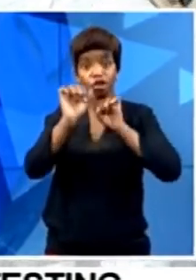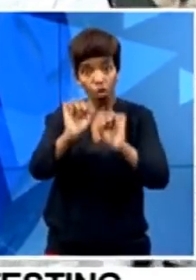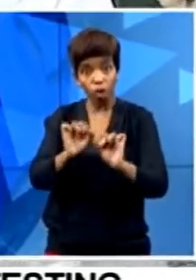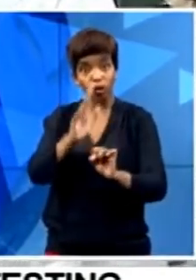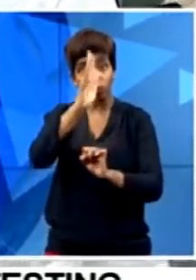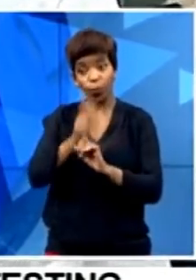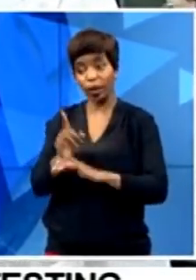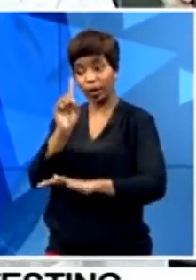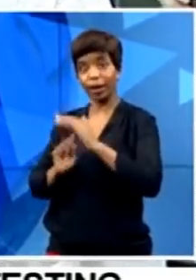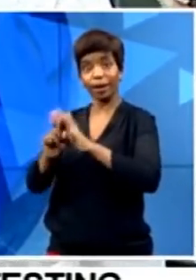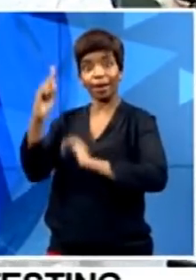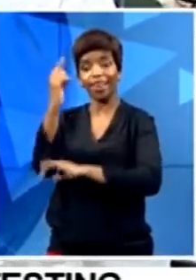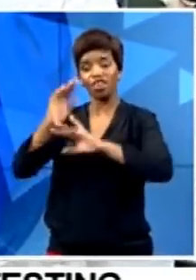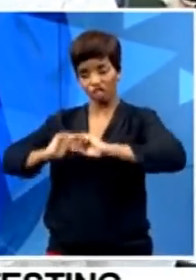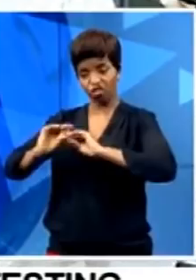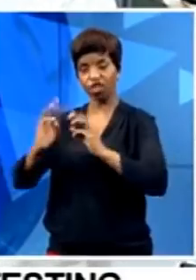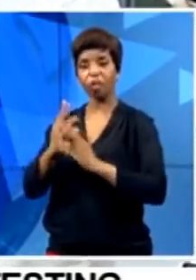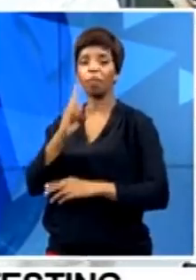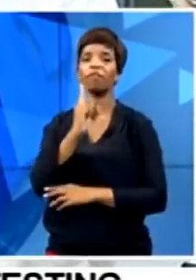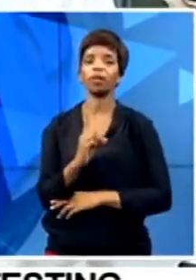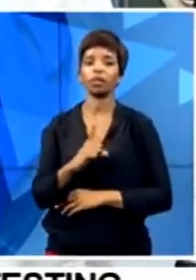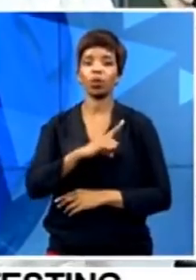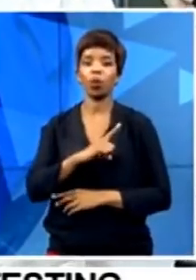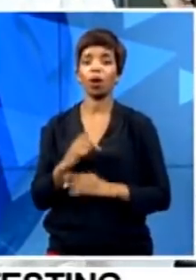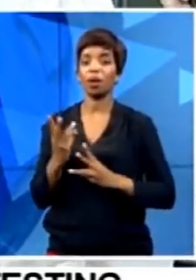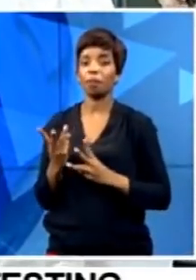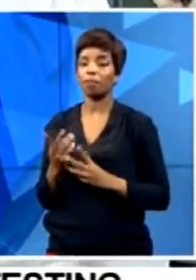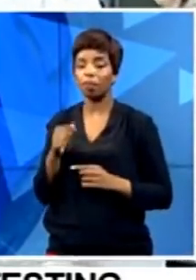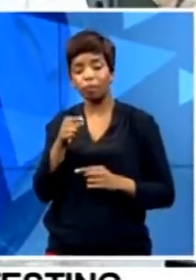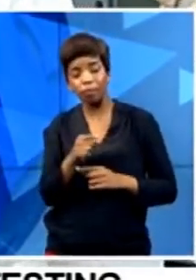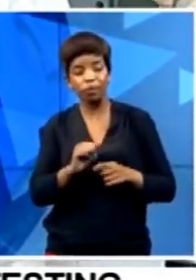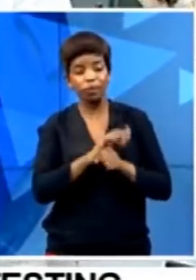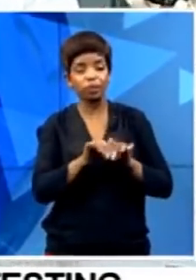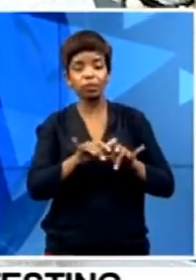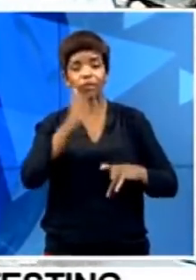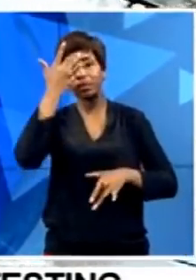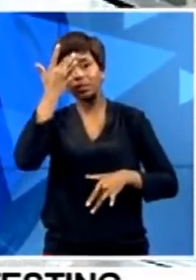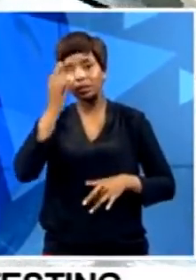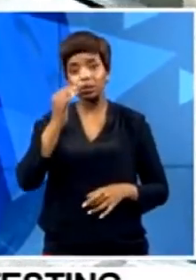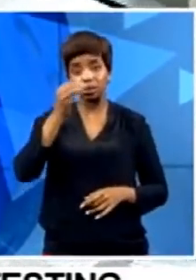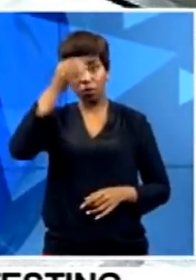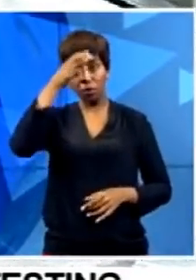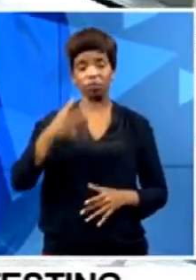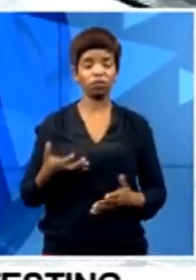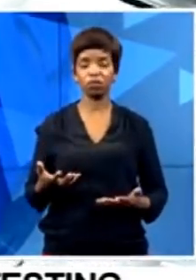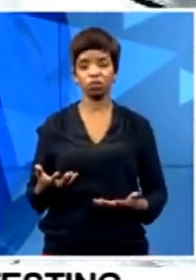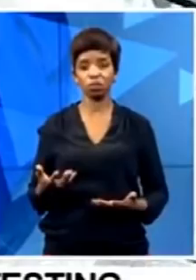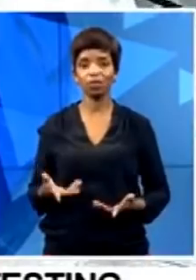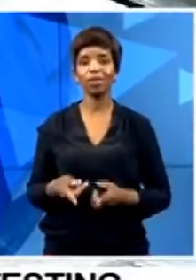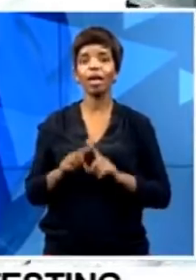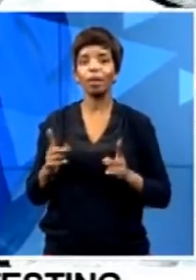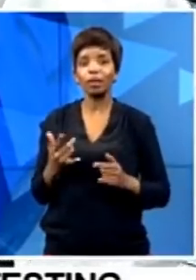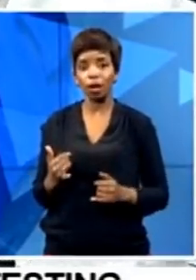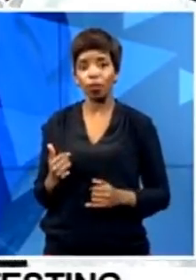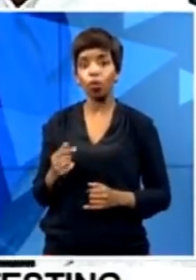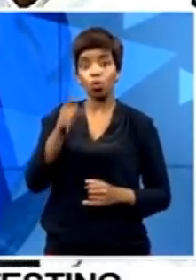black peoples about this disease. And then also secondly, are you going to also embark on a plan to get people to encourage them to actually come to these centers to come and